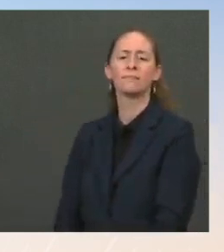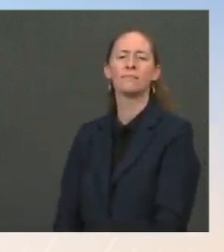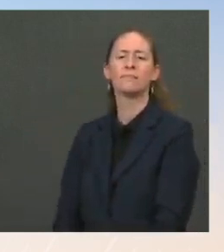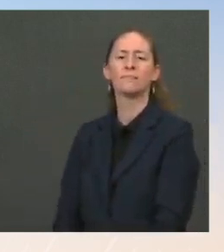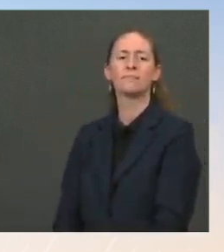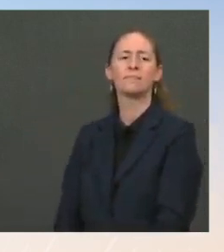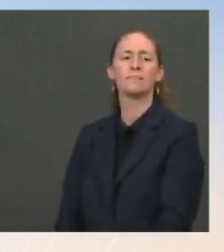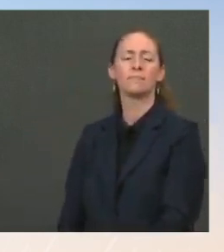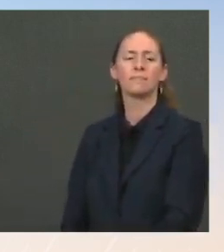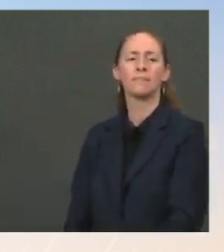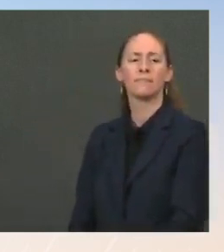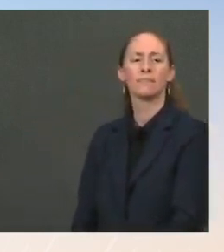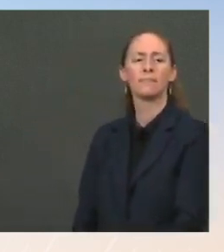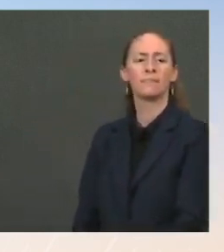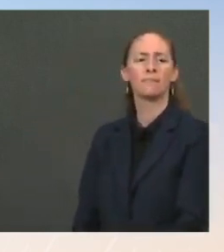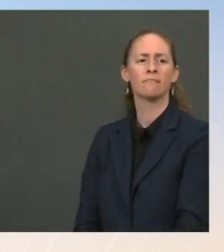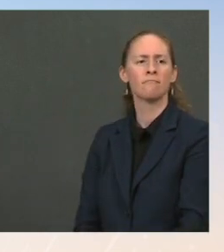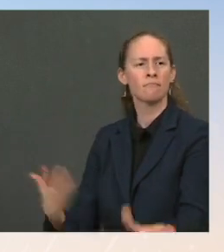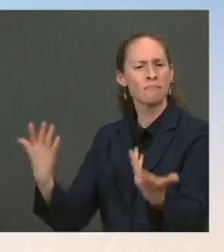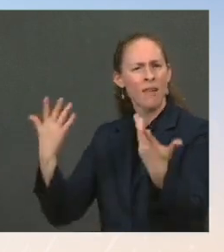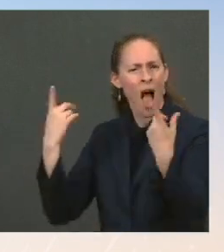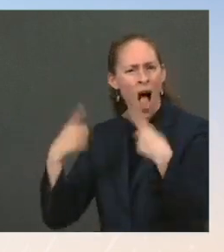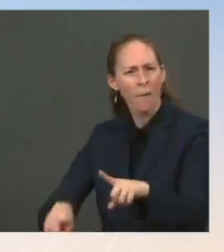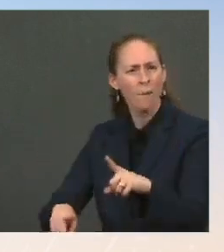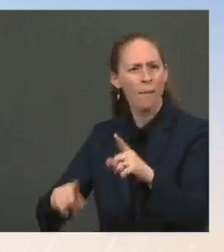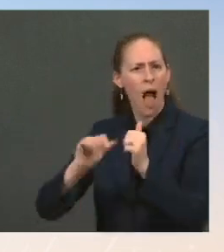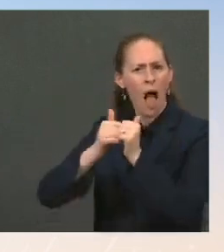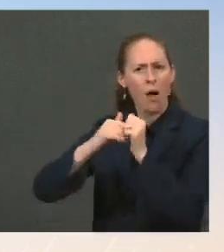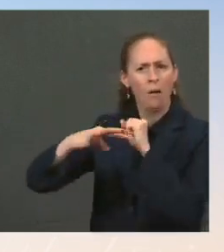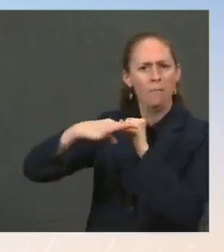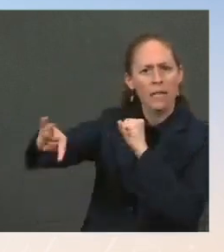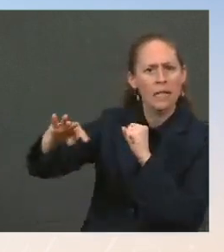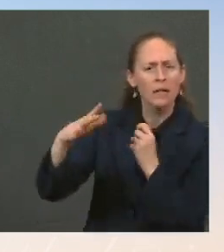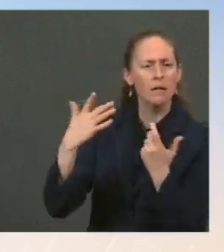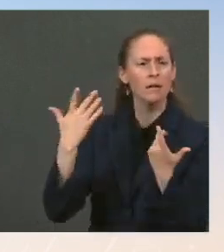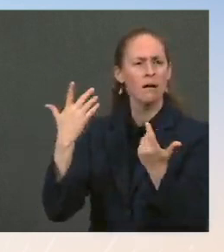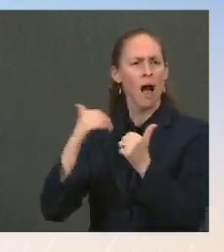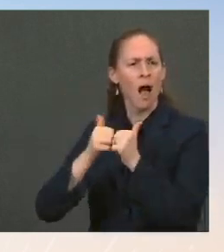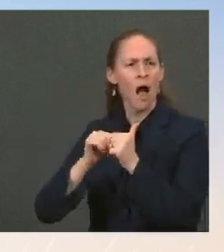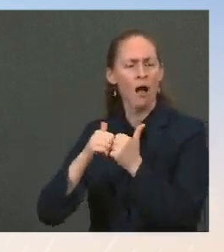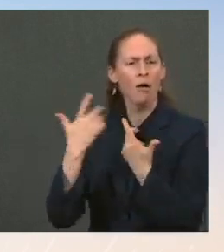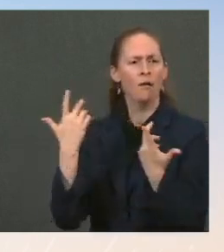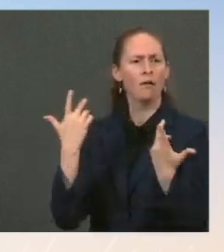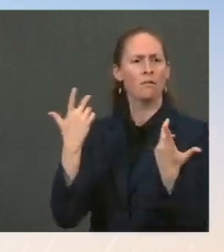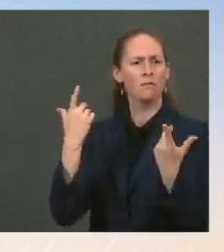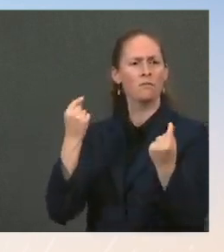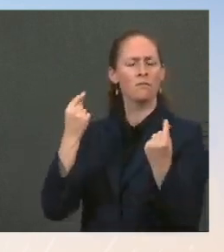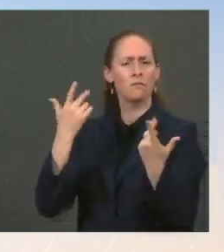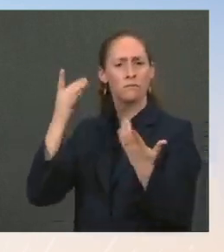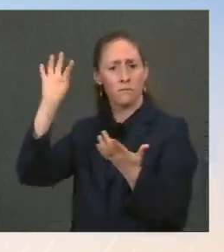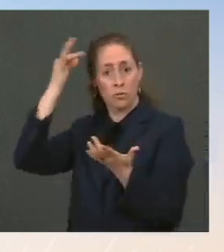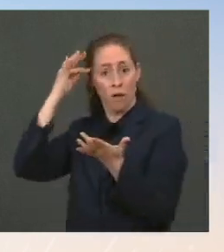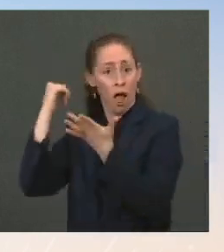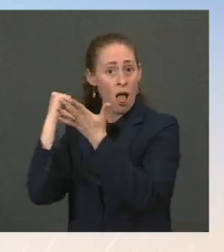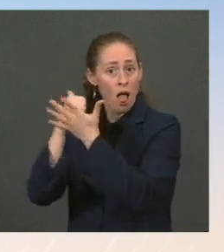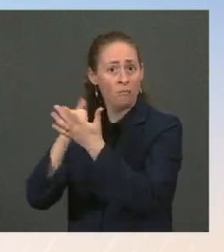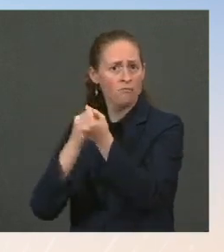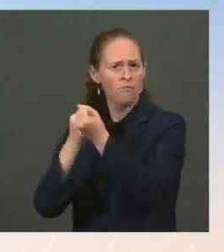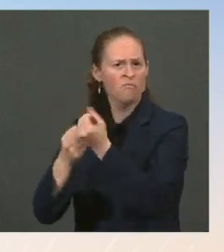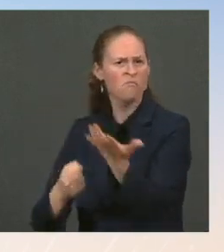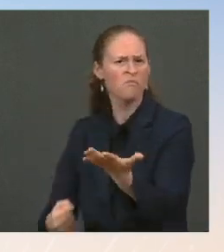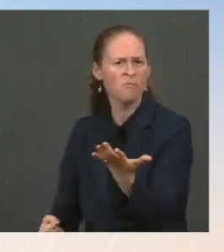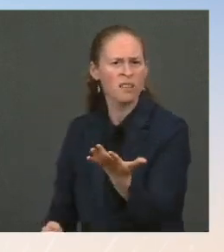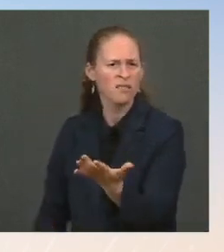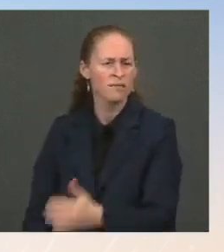the spill? And secondly, do you have an update on federal resources that have been dispatched to respond to the spill? Sure. I think I do have an update on federal resources. Let me